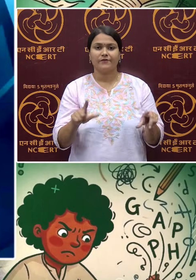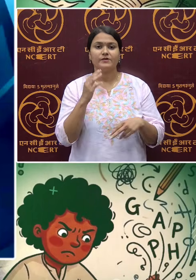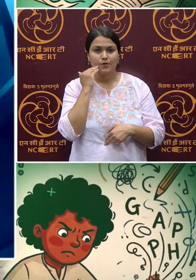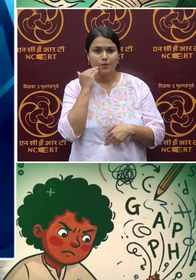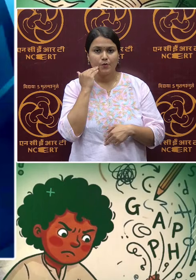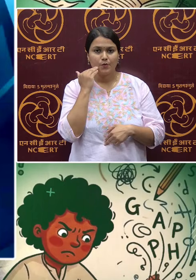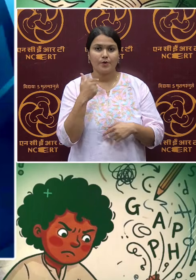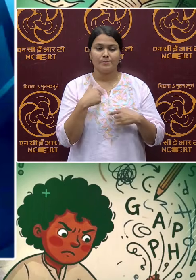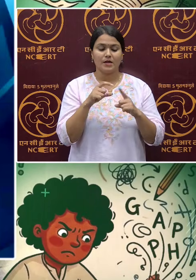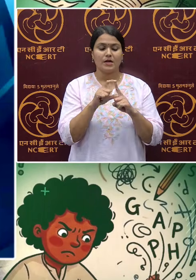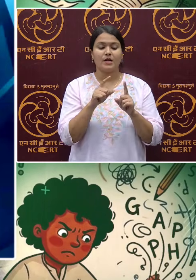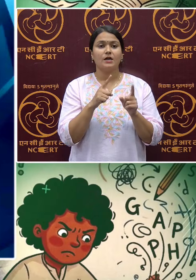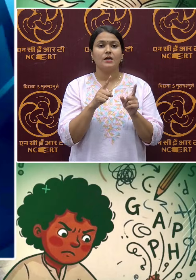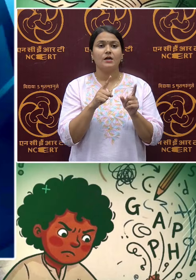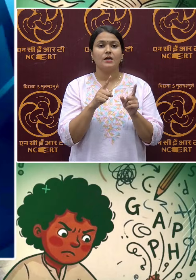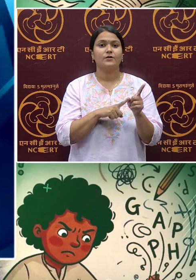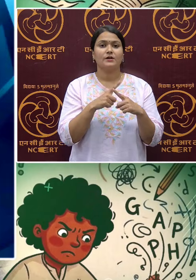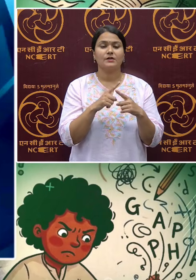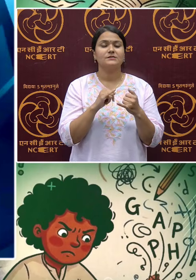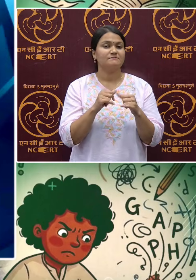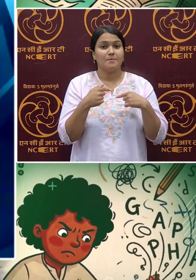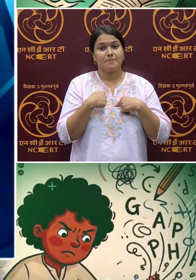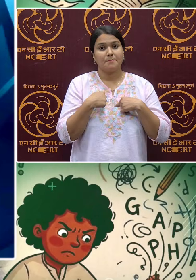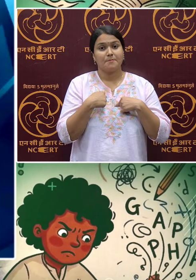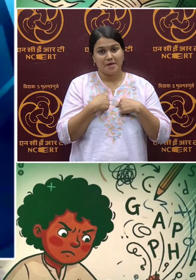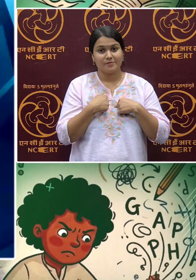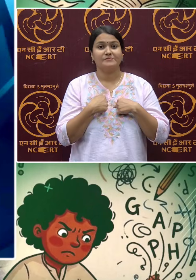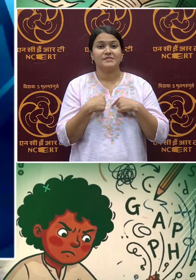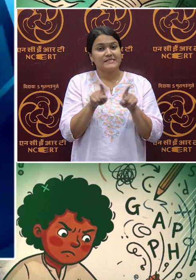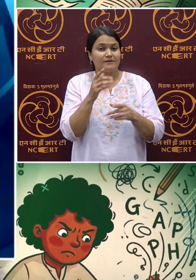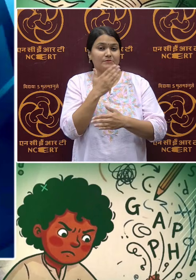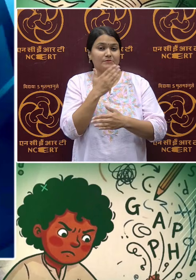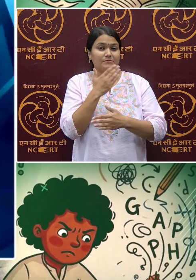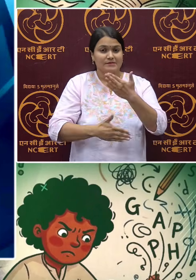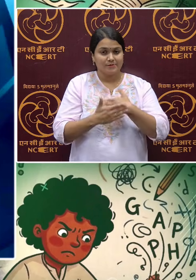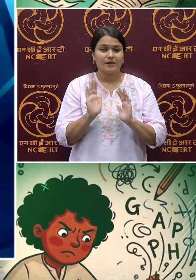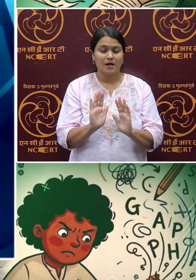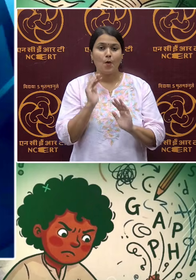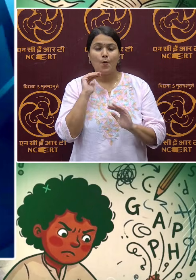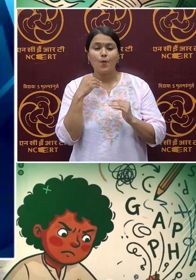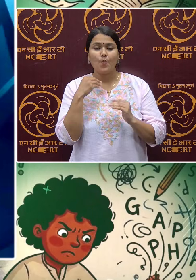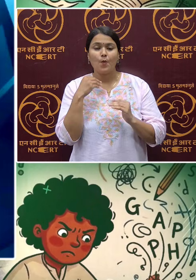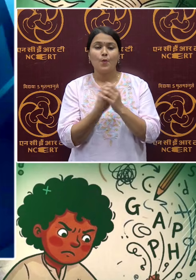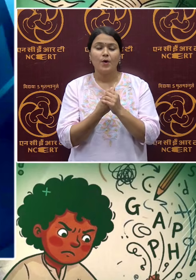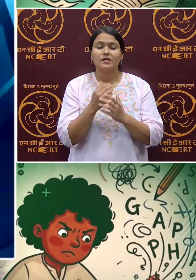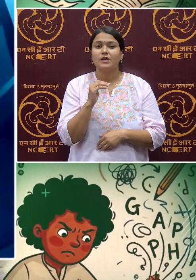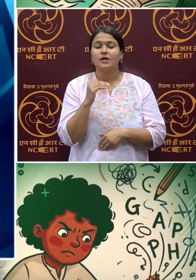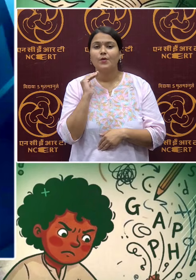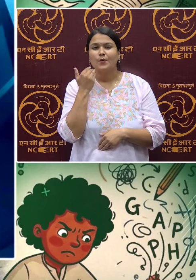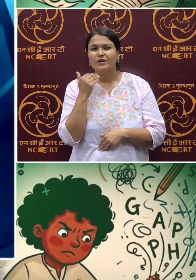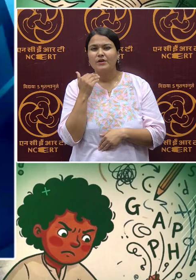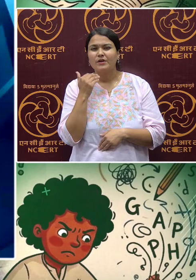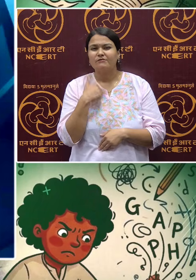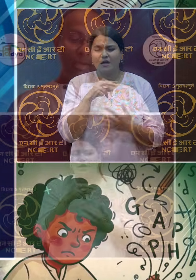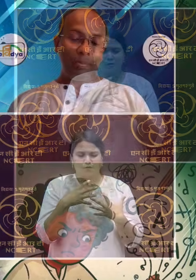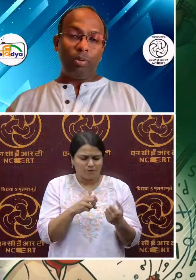myself is a dyslexic and a student of Lalita ma'am. Yeah. And for me, when you want me to read, I might not be able